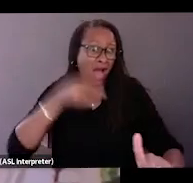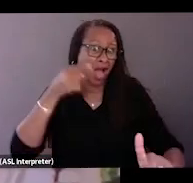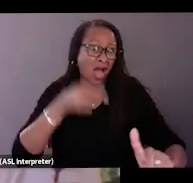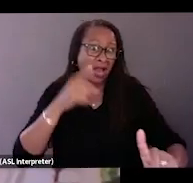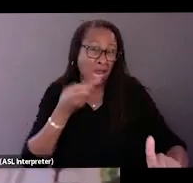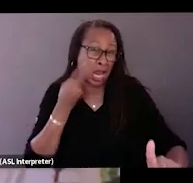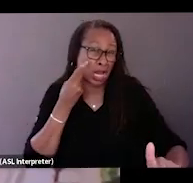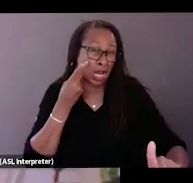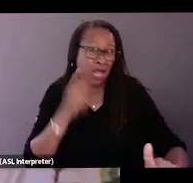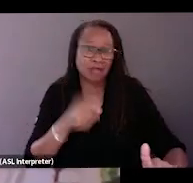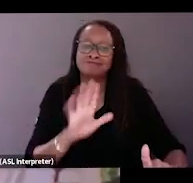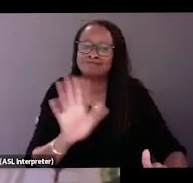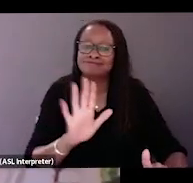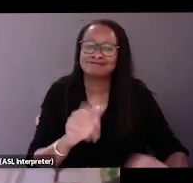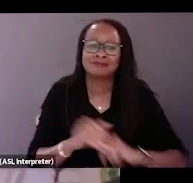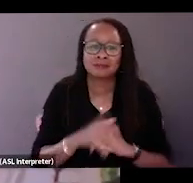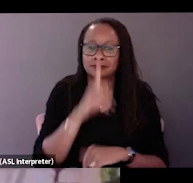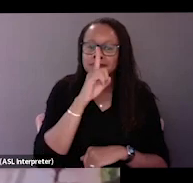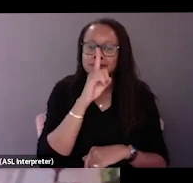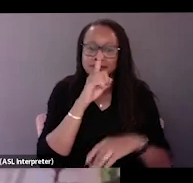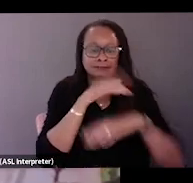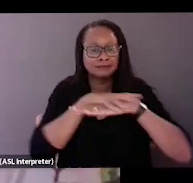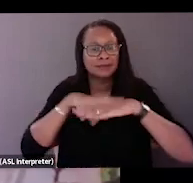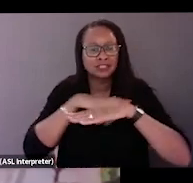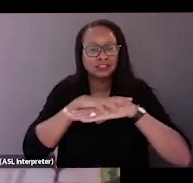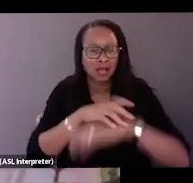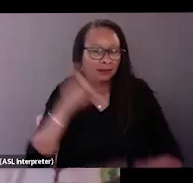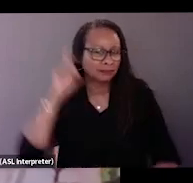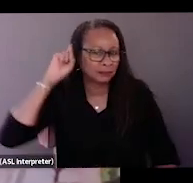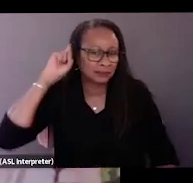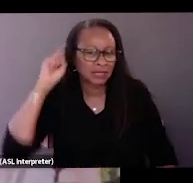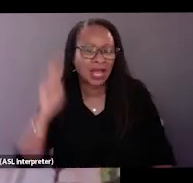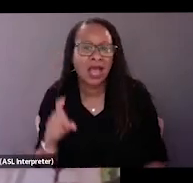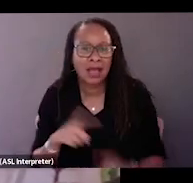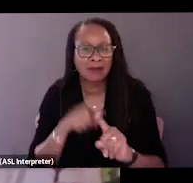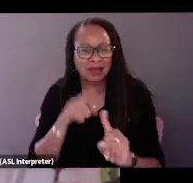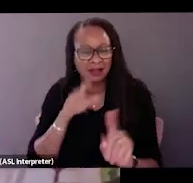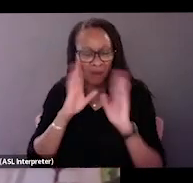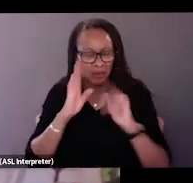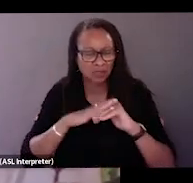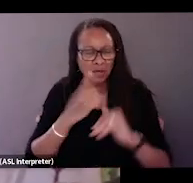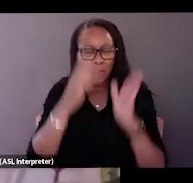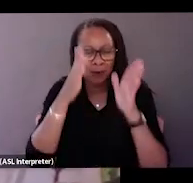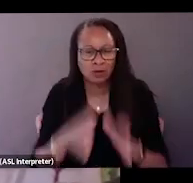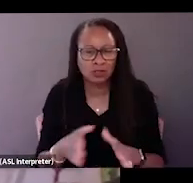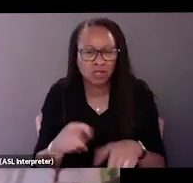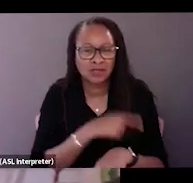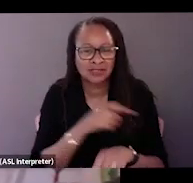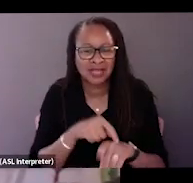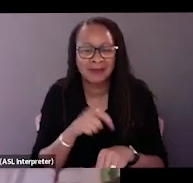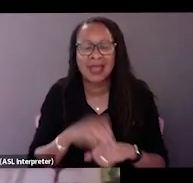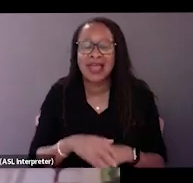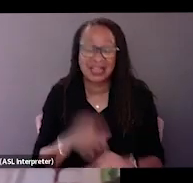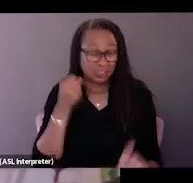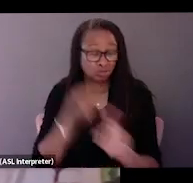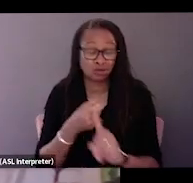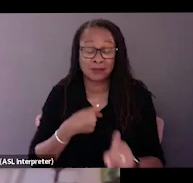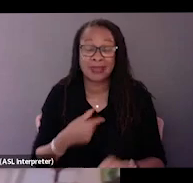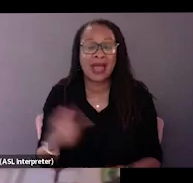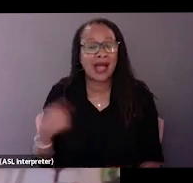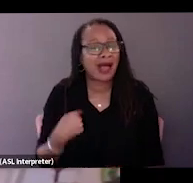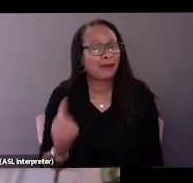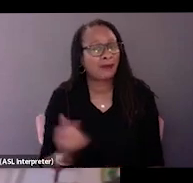just long enough that I don't know, it really struck me. And I'm always doing that in a crowd of